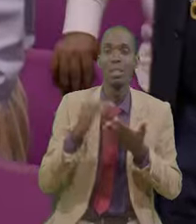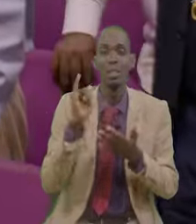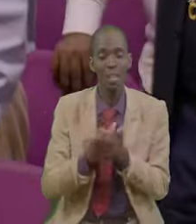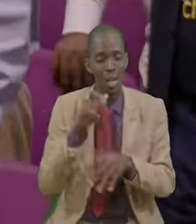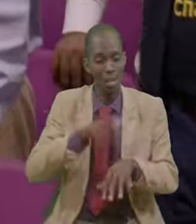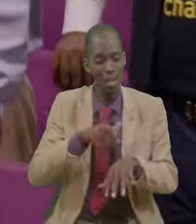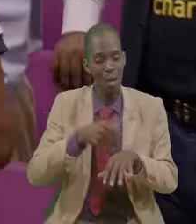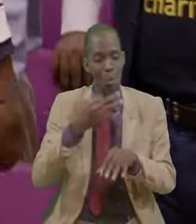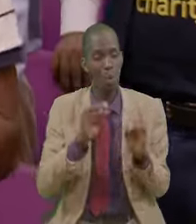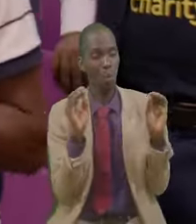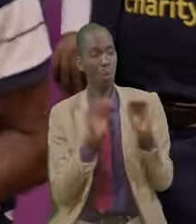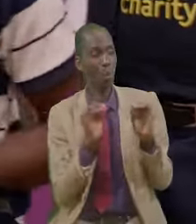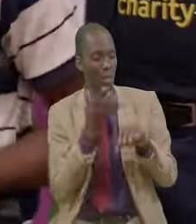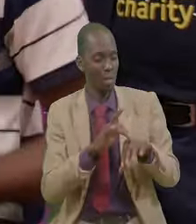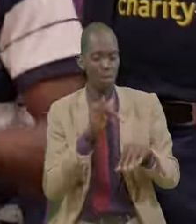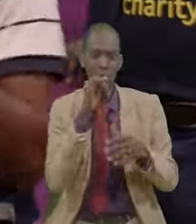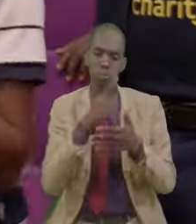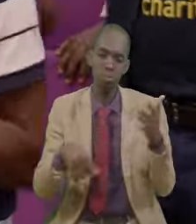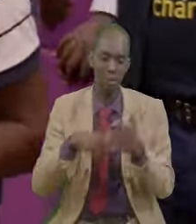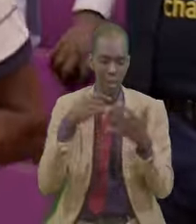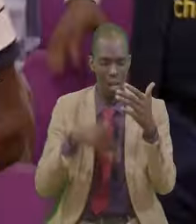nothingness is canceled tonight.